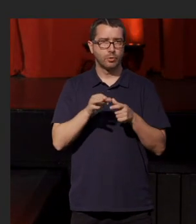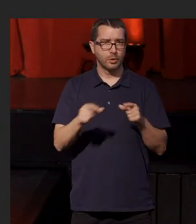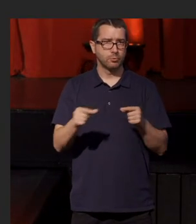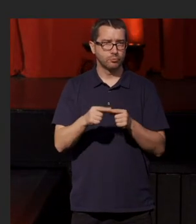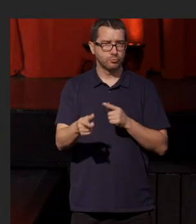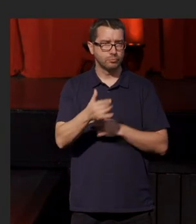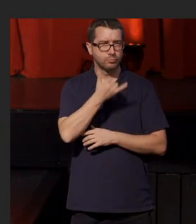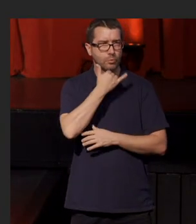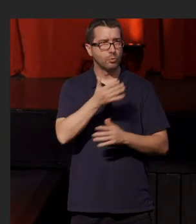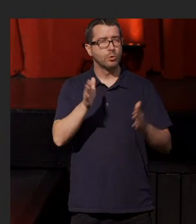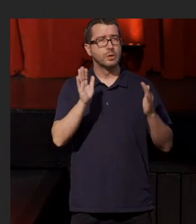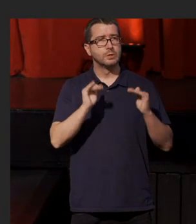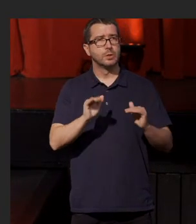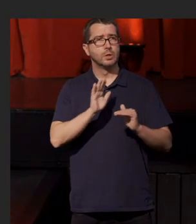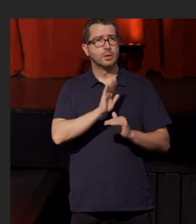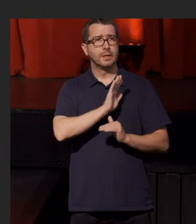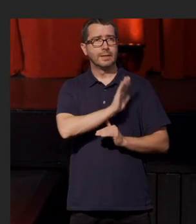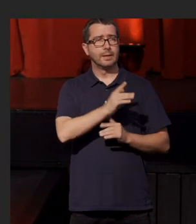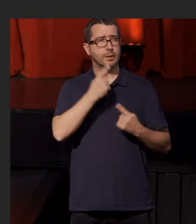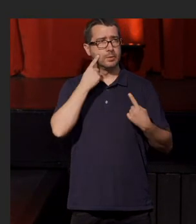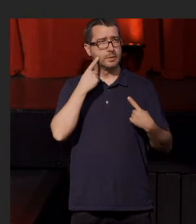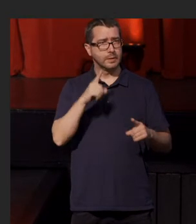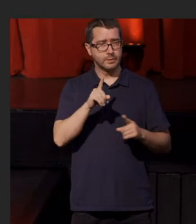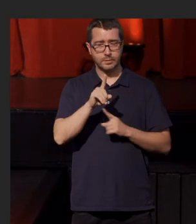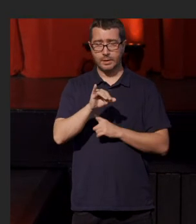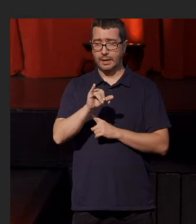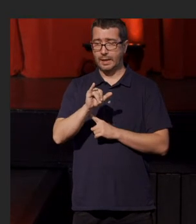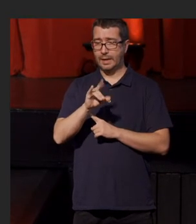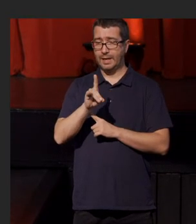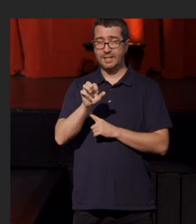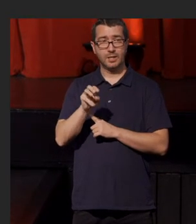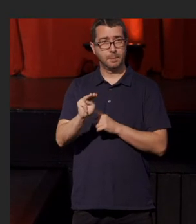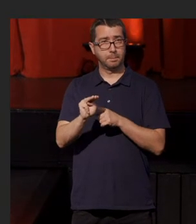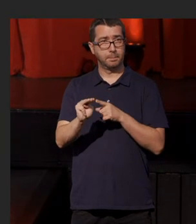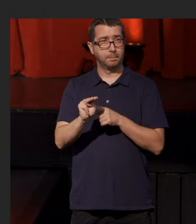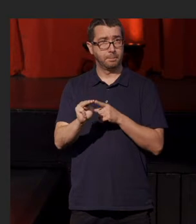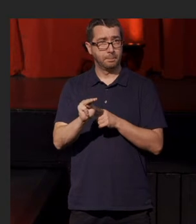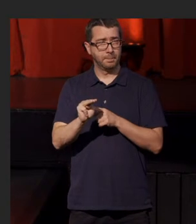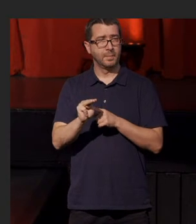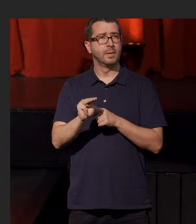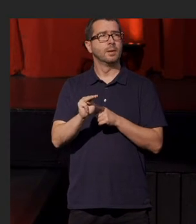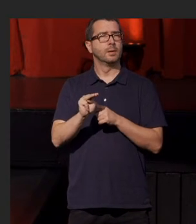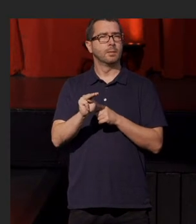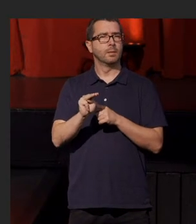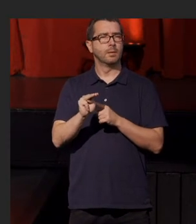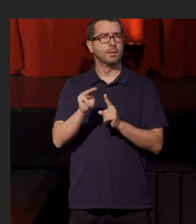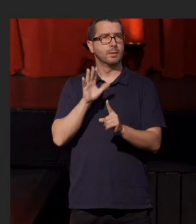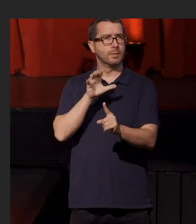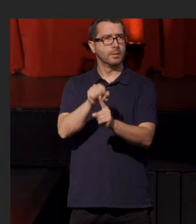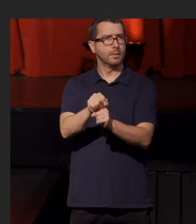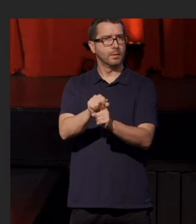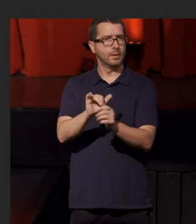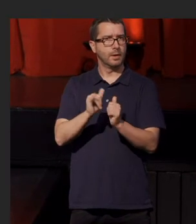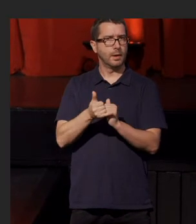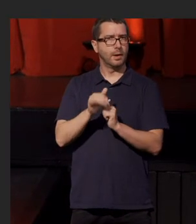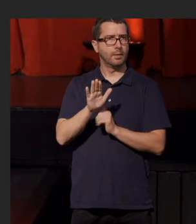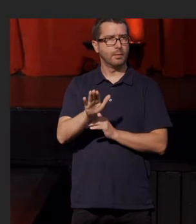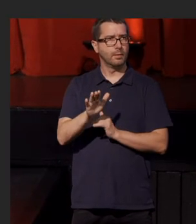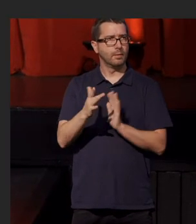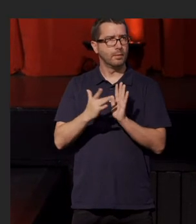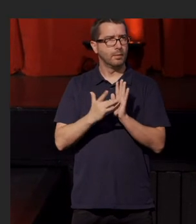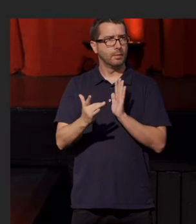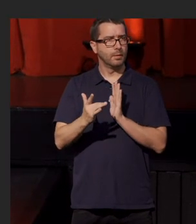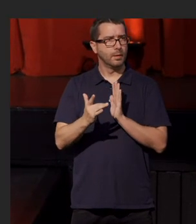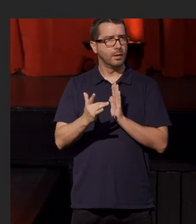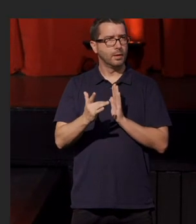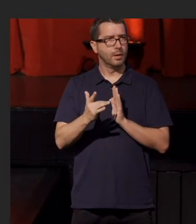use, if they're successful at using the idioms that you use, then the only way you have to detect that is highly reliable is being a social